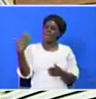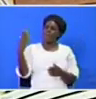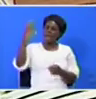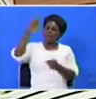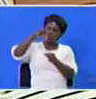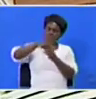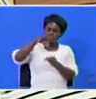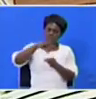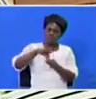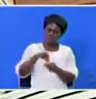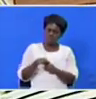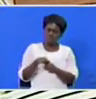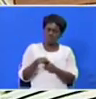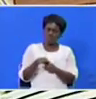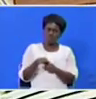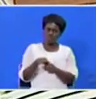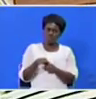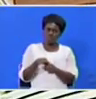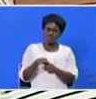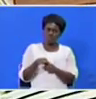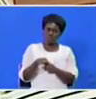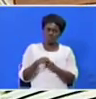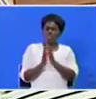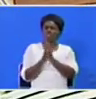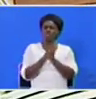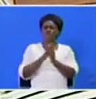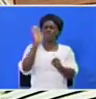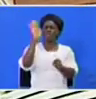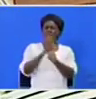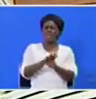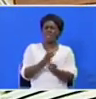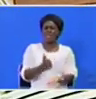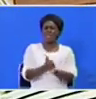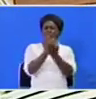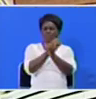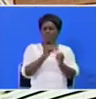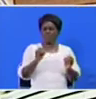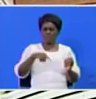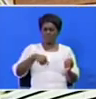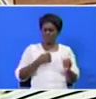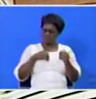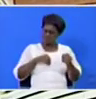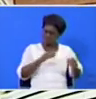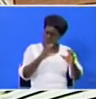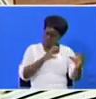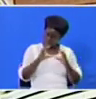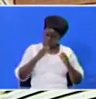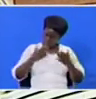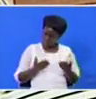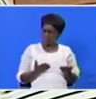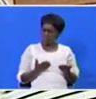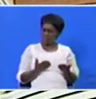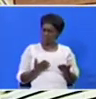tender. You see, taking us to all those stories will not aid. And for me, the way I followed this conversation, it is